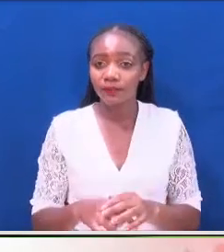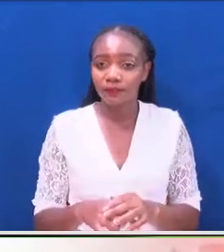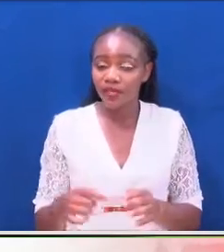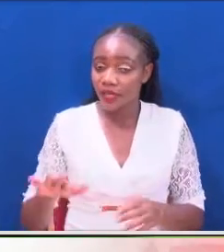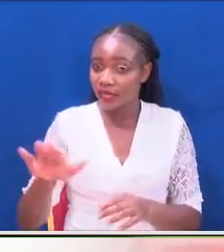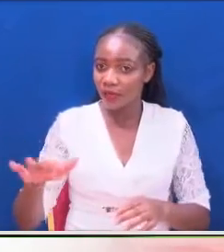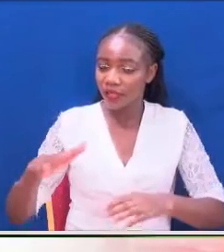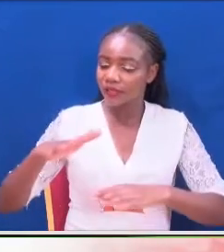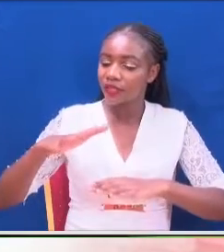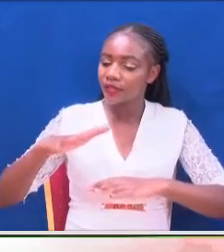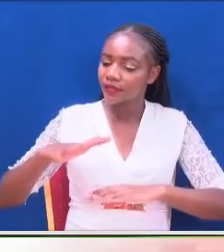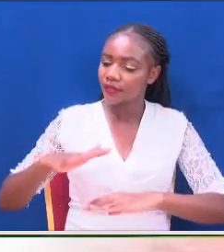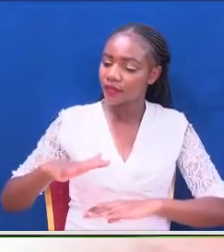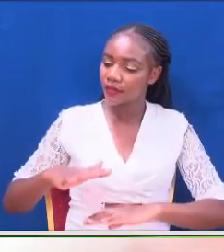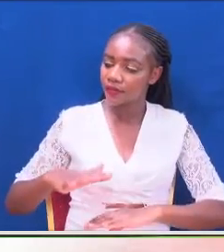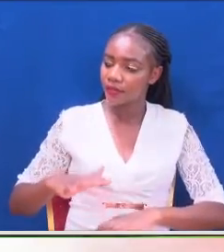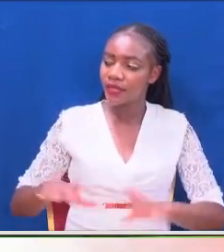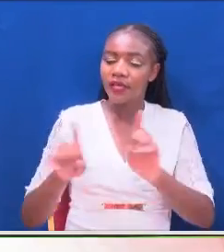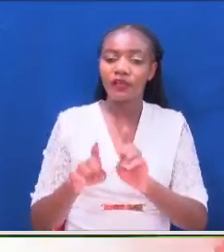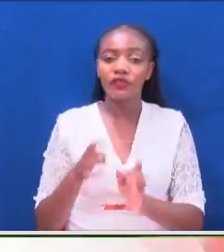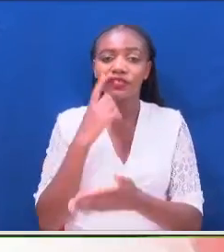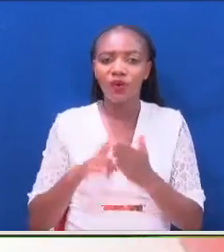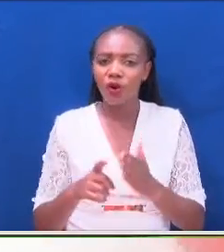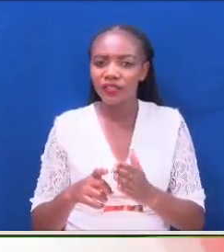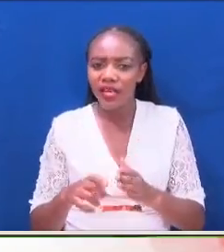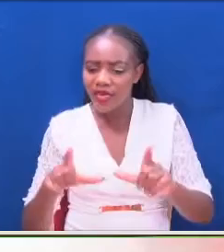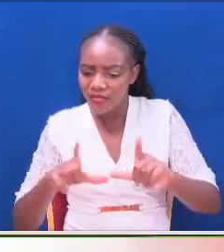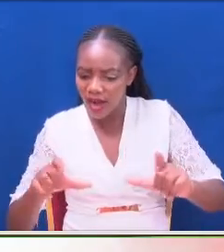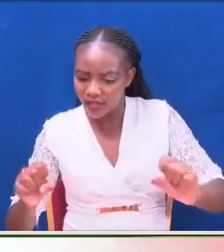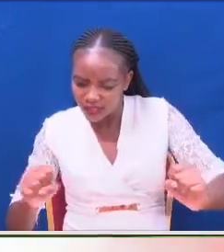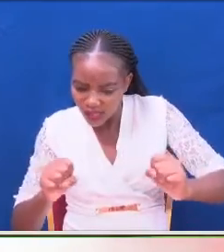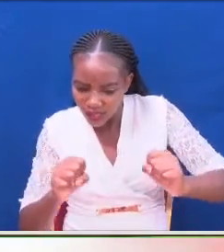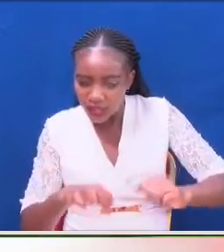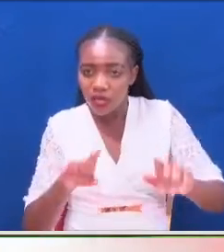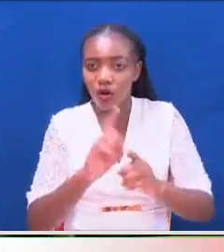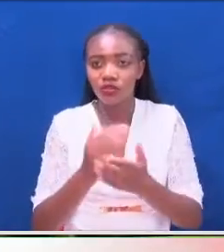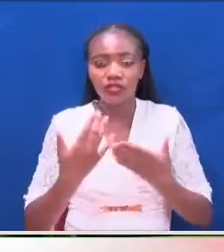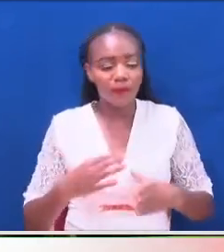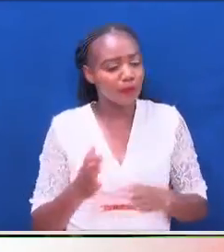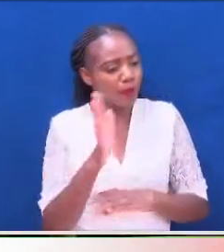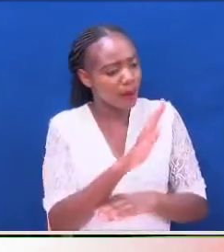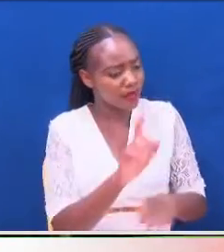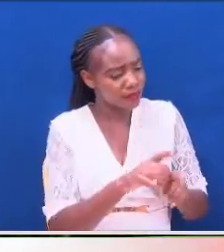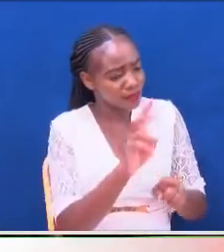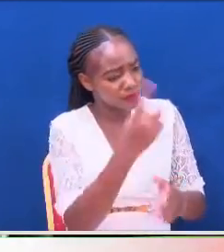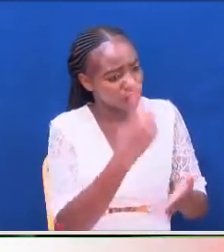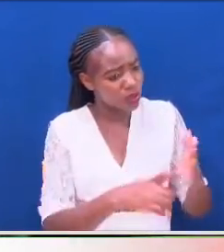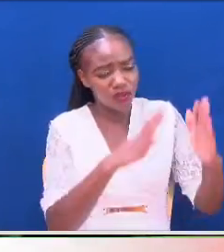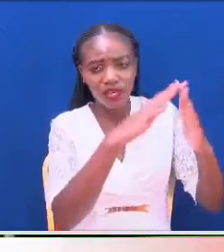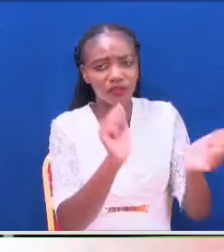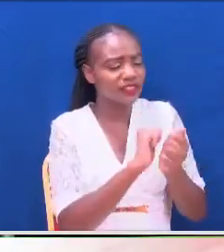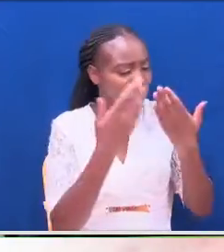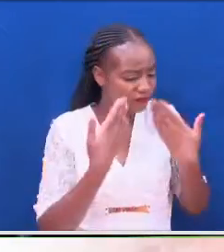had stopped, but that there were some earthquakes. Some returned to find their houses destroyed by the lava, with some